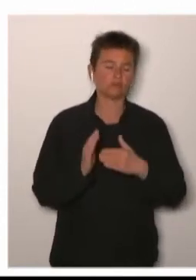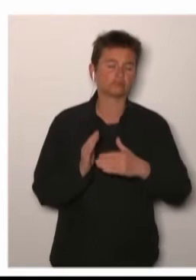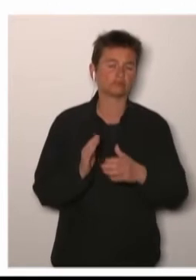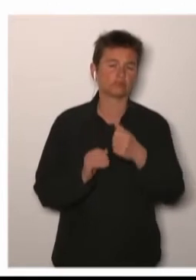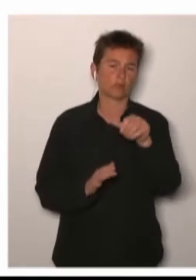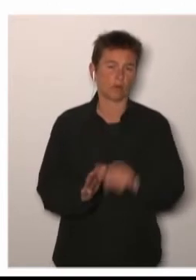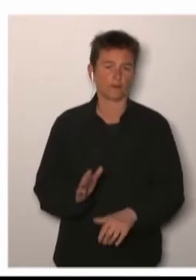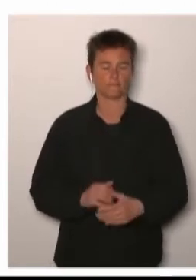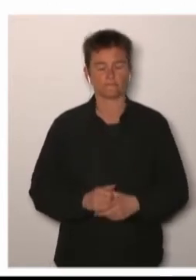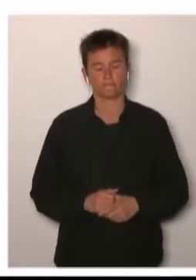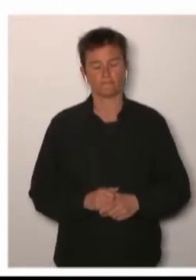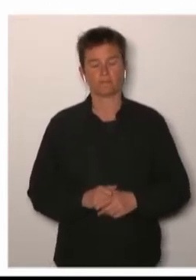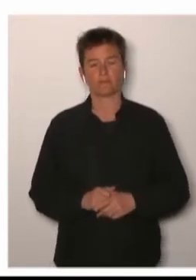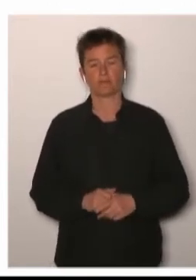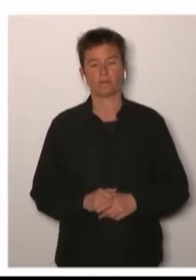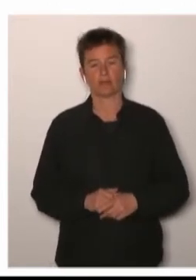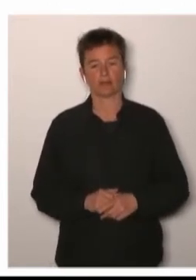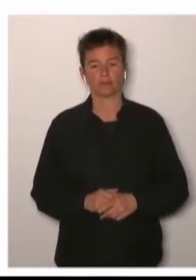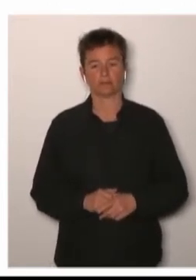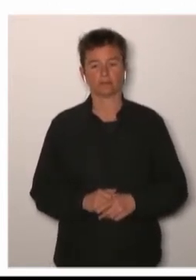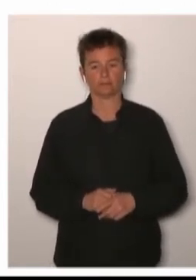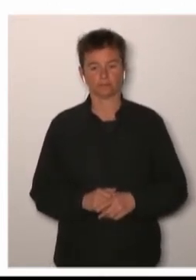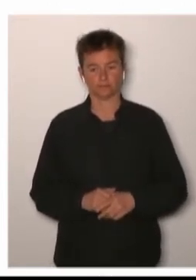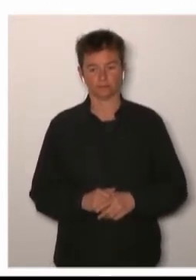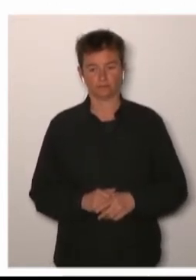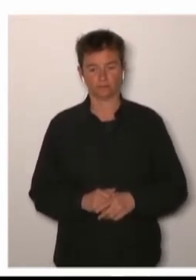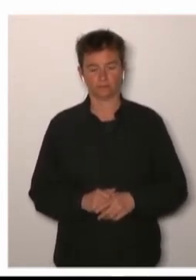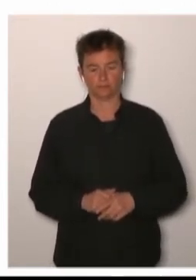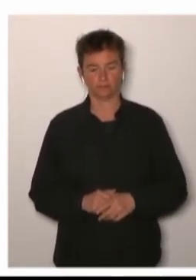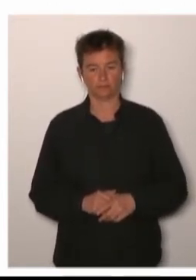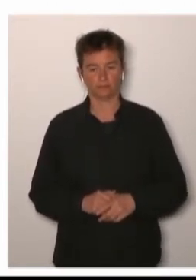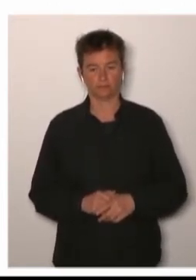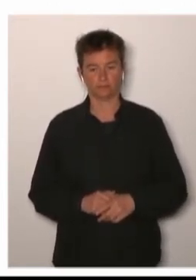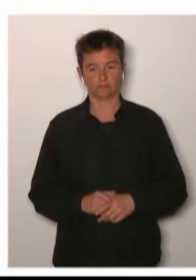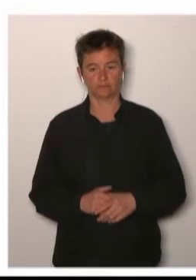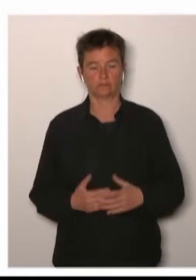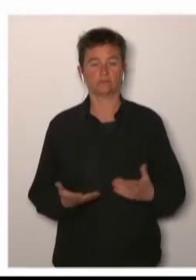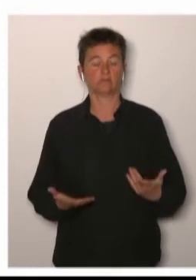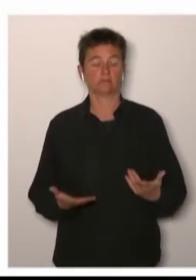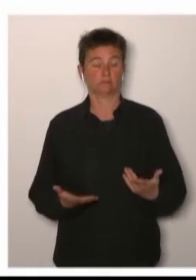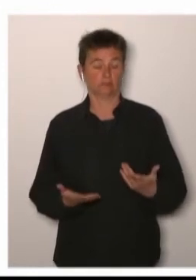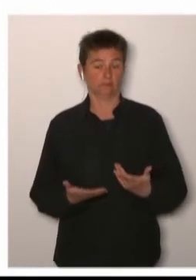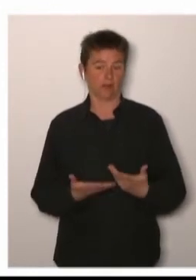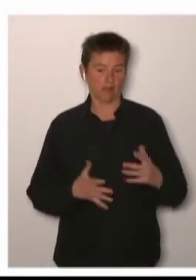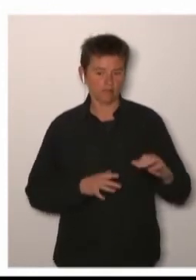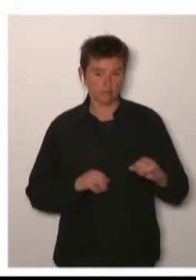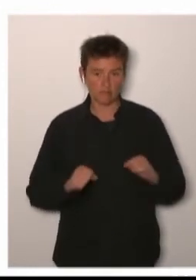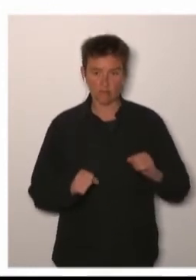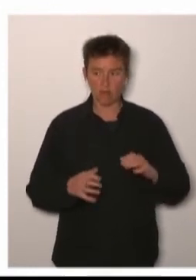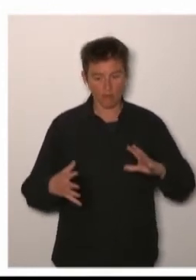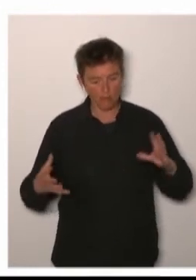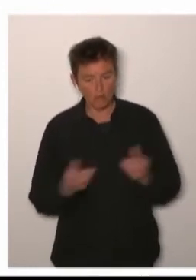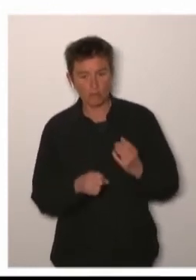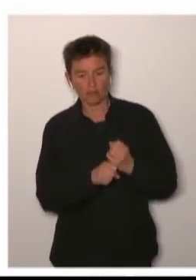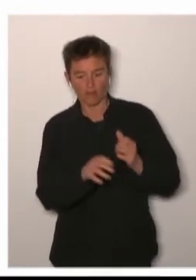What kind of frame this collaborative dynamic existing for years, for giving